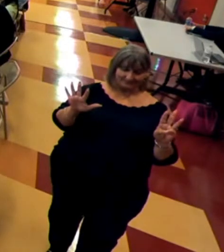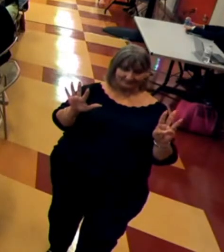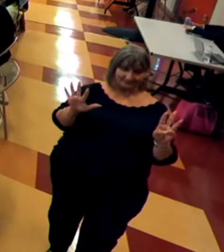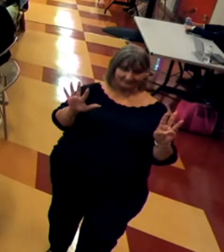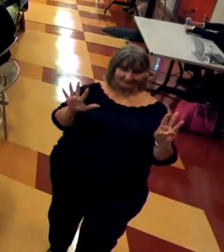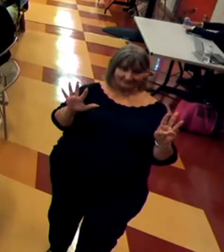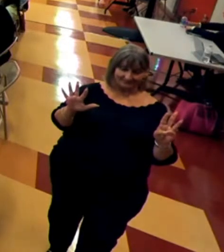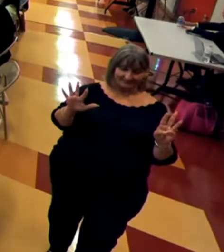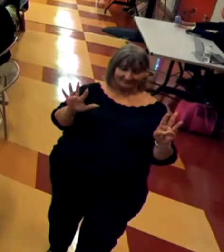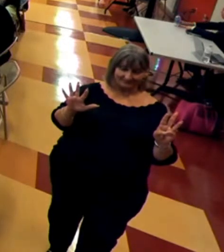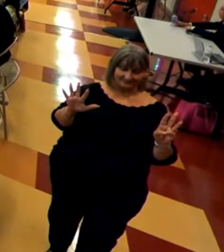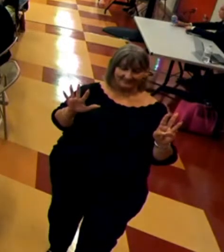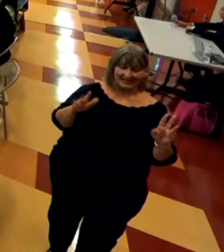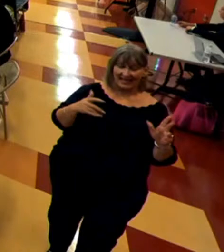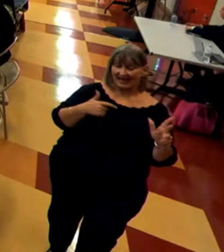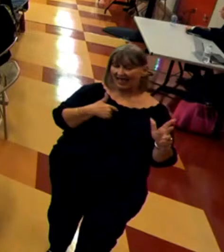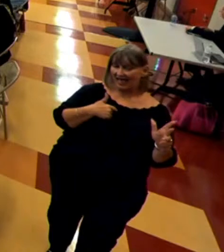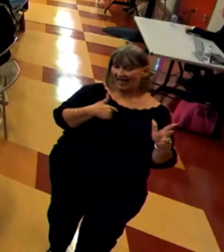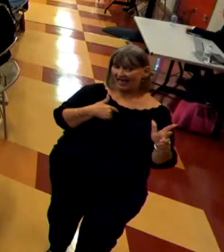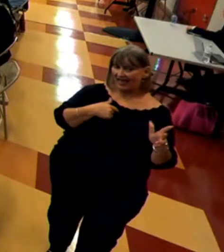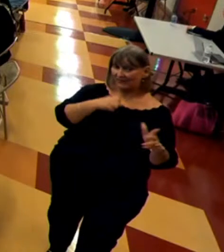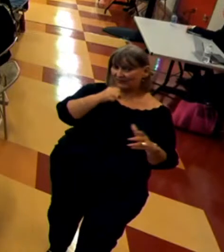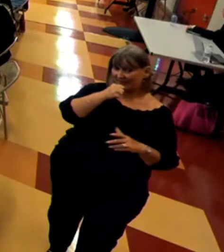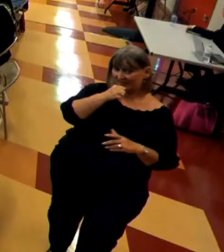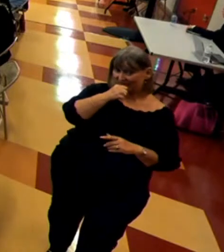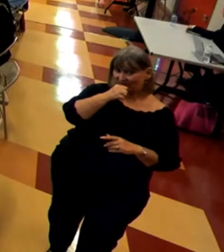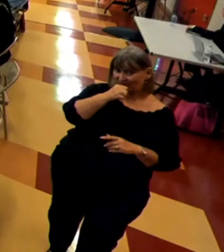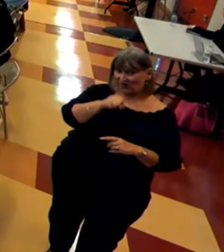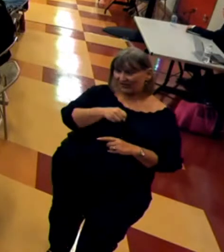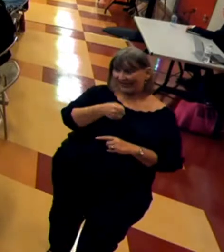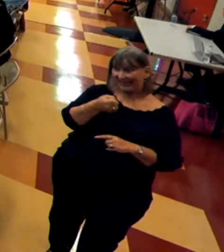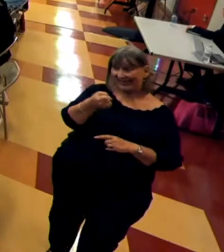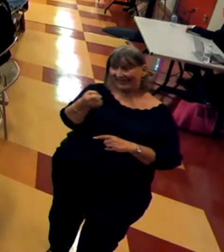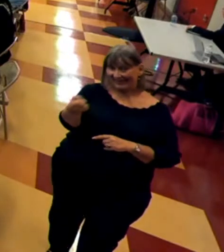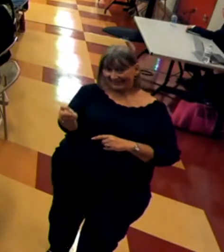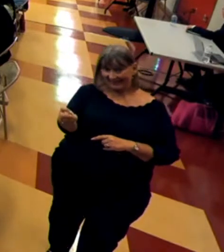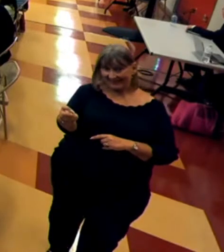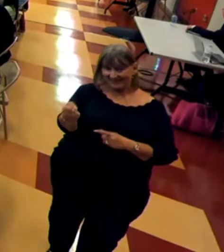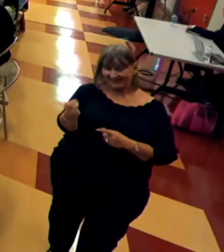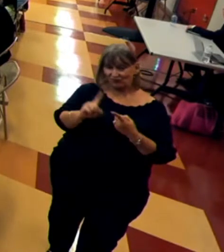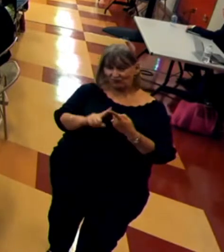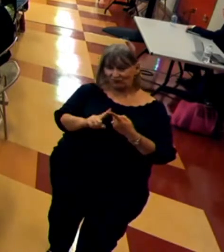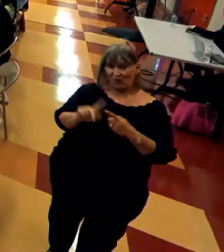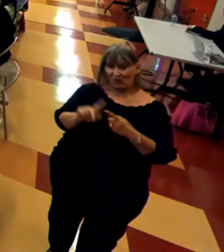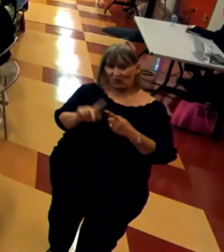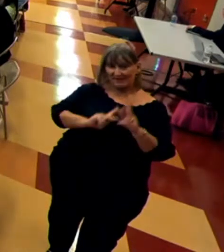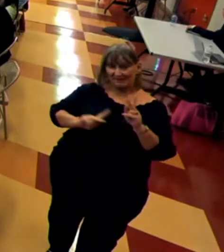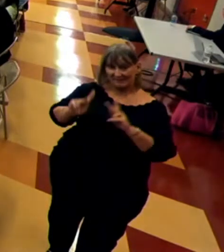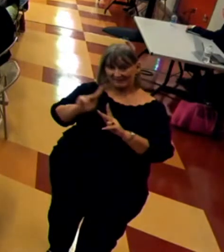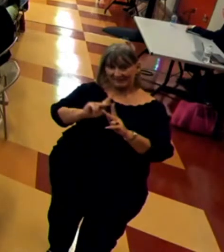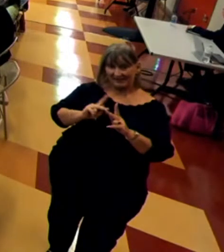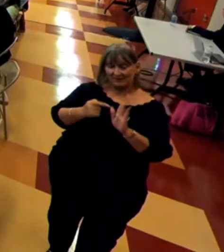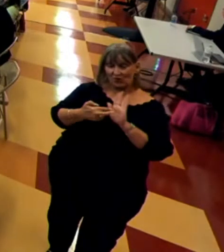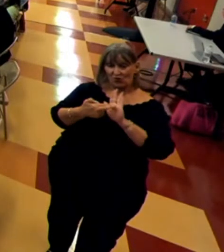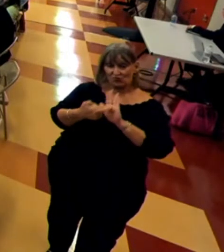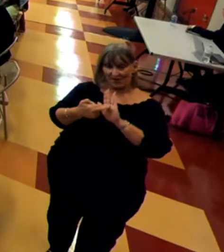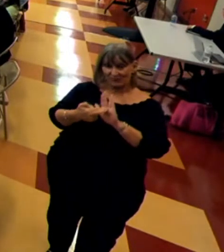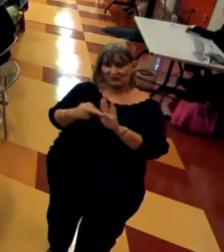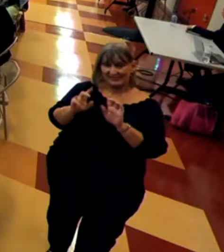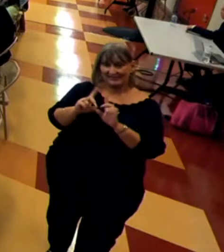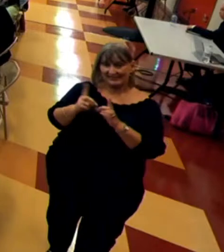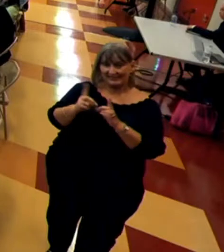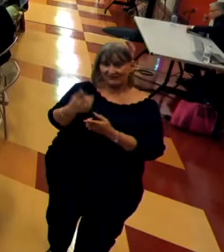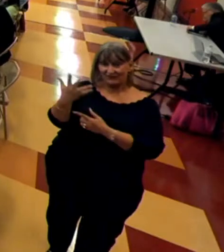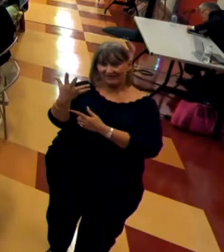I will turn the microphone and time over to the representatives from District 5 and District